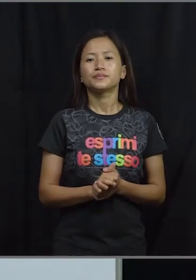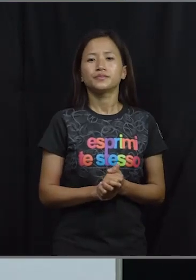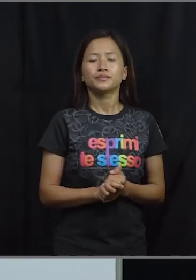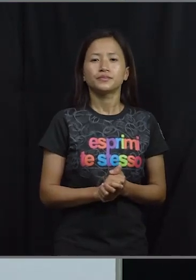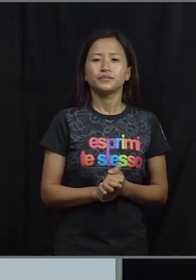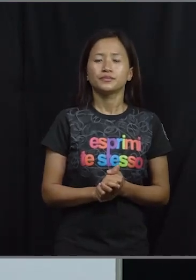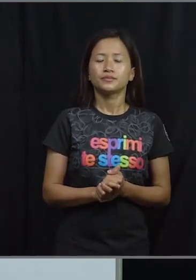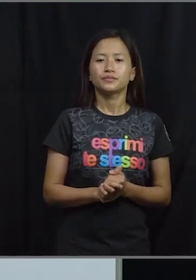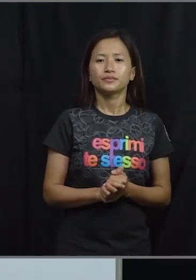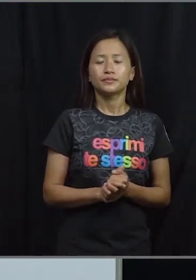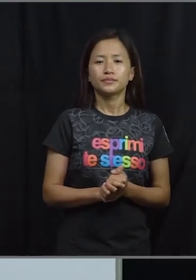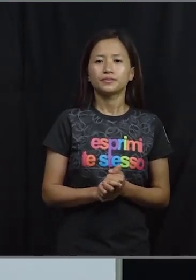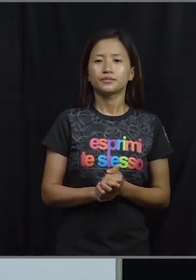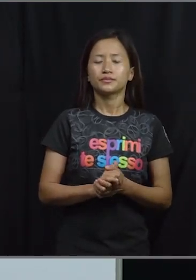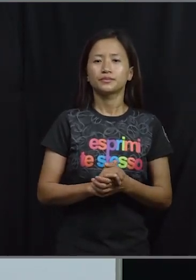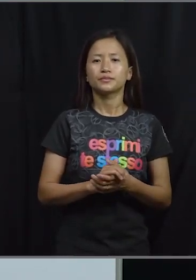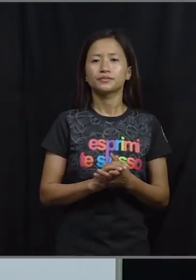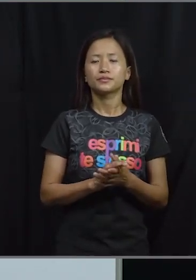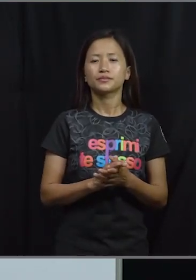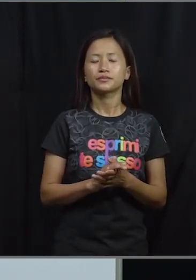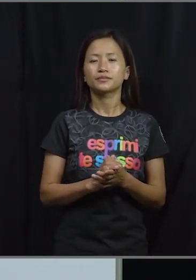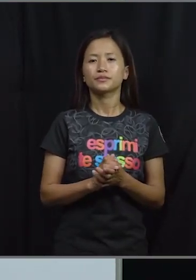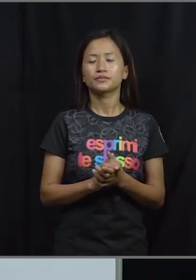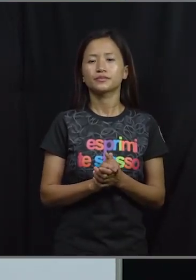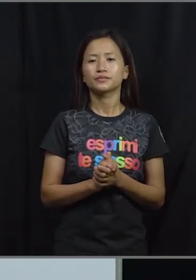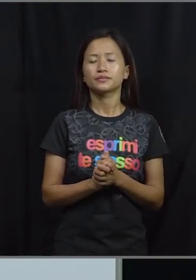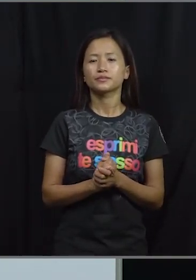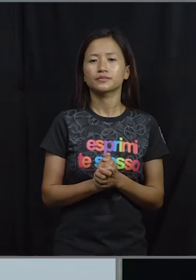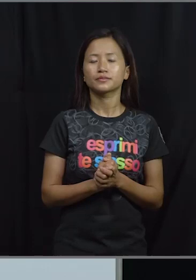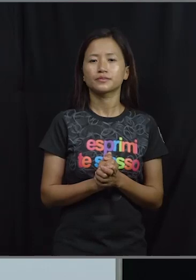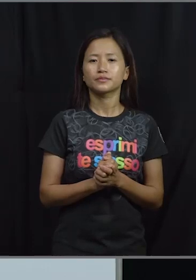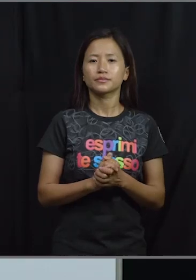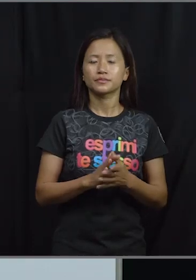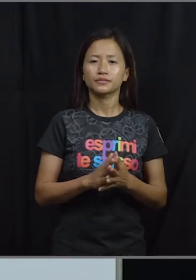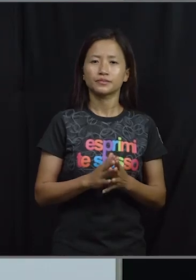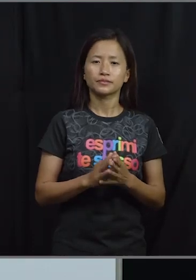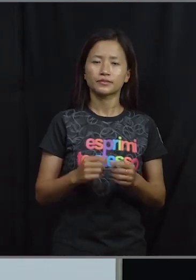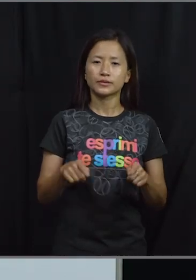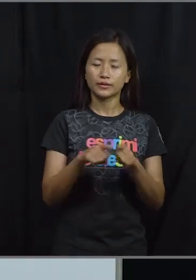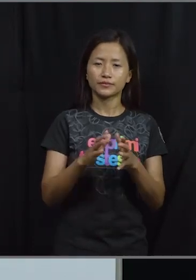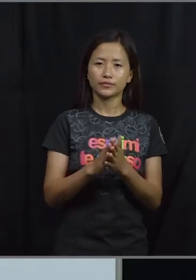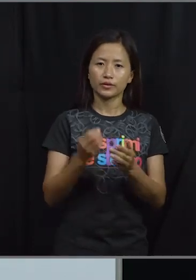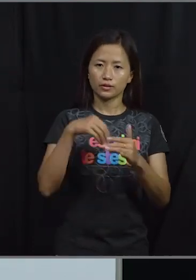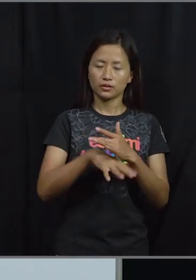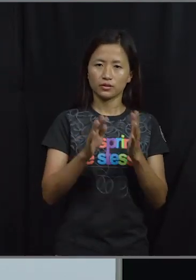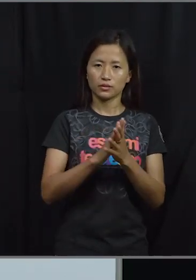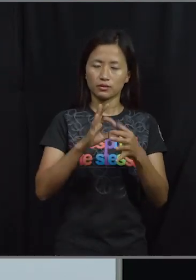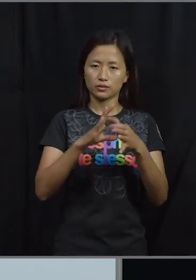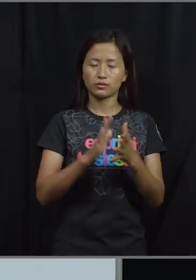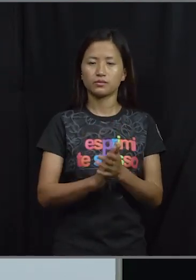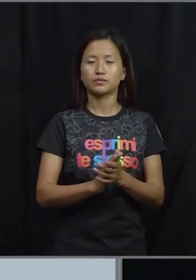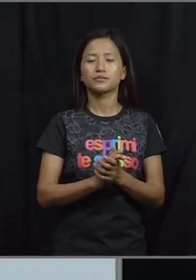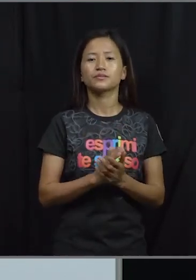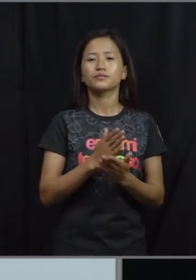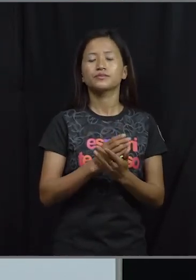other things remaining constant, meaning unchanged, there is an inverse relationship